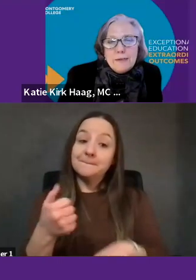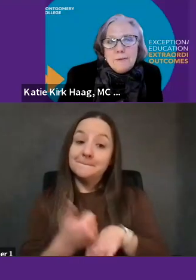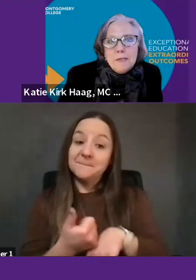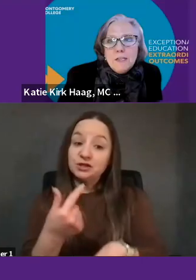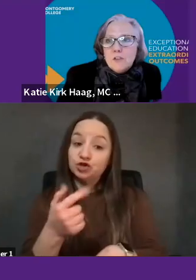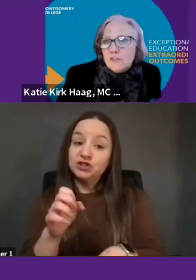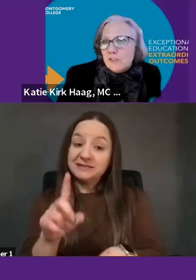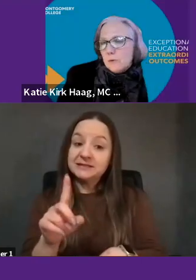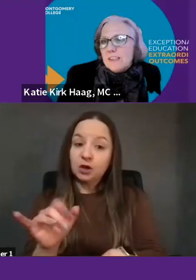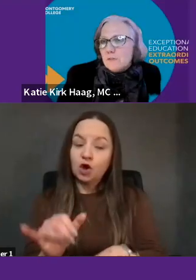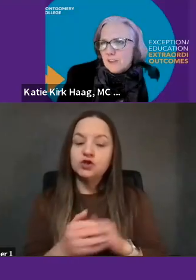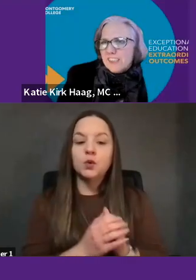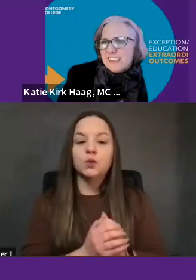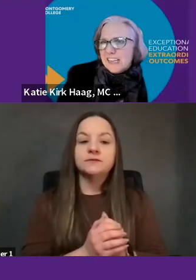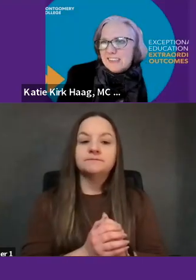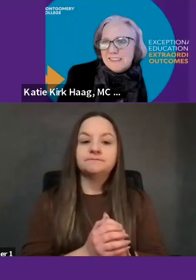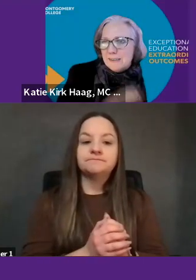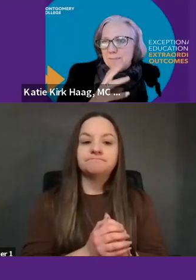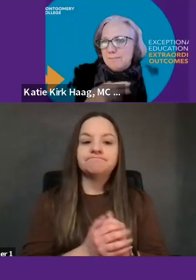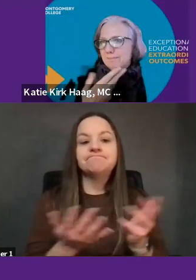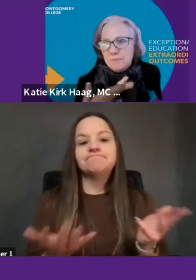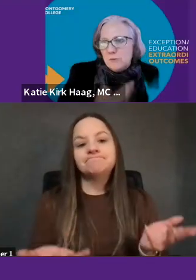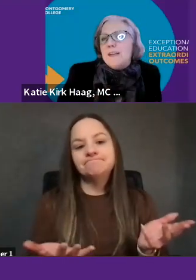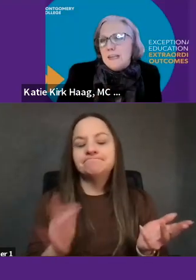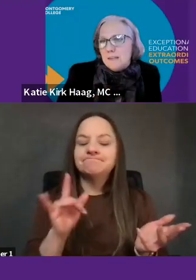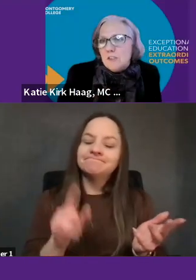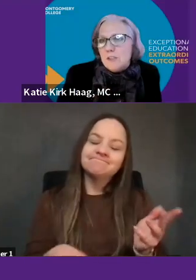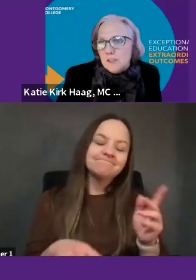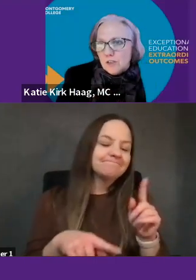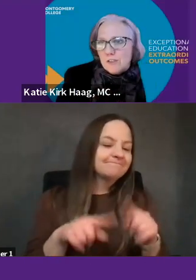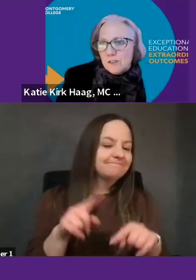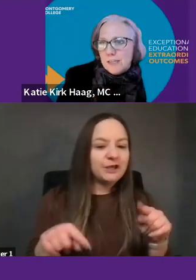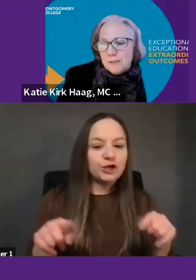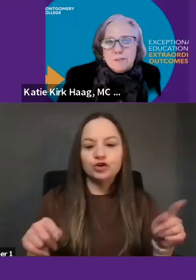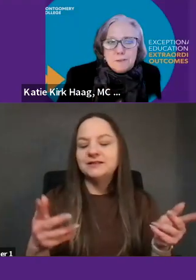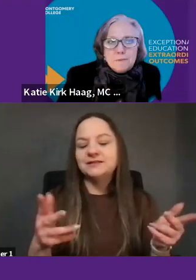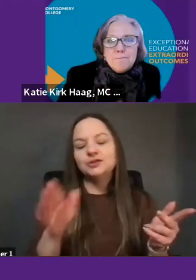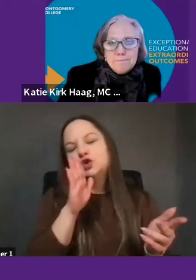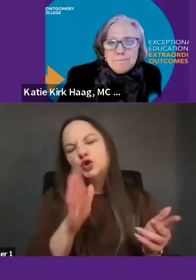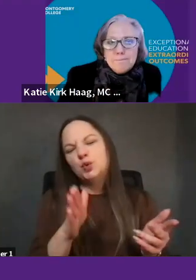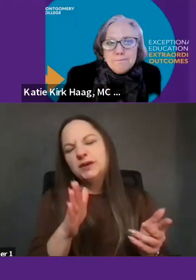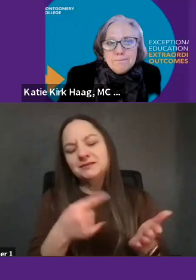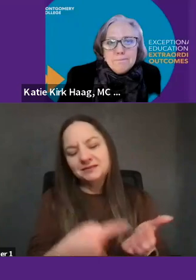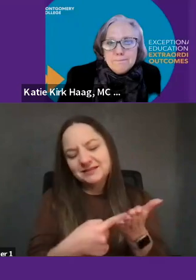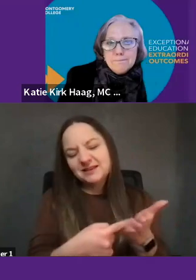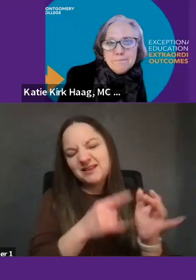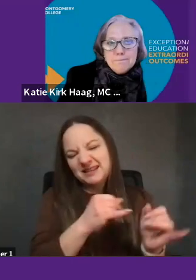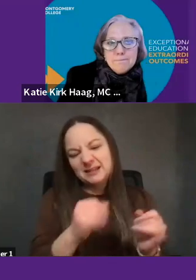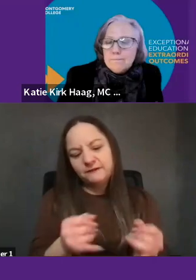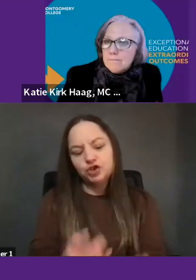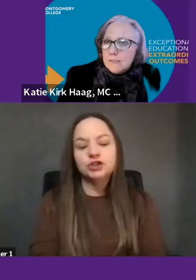as well. So these vary a lot. So again, you're going to talk to your counselor.